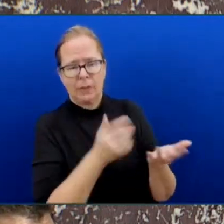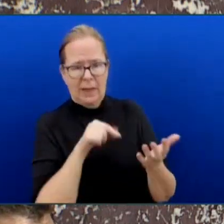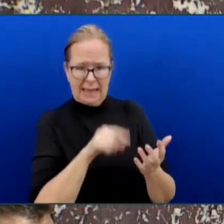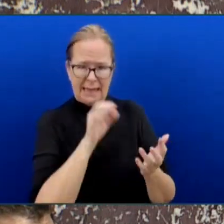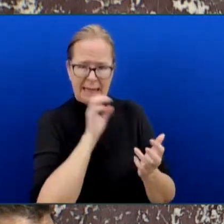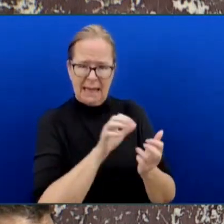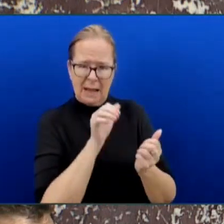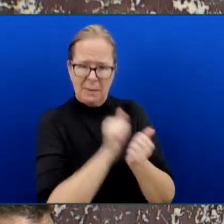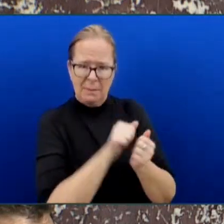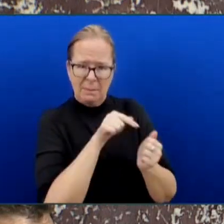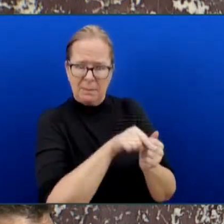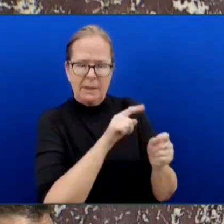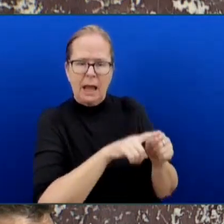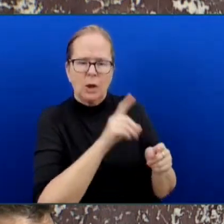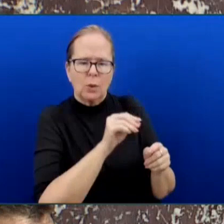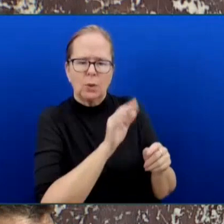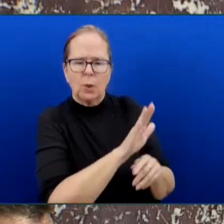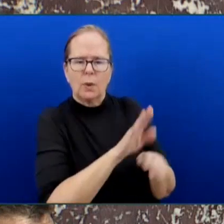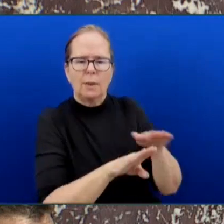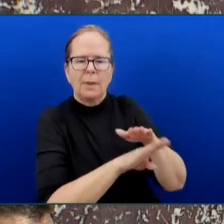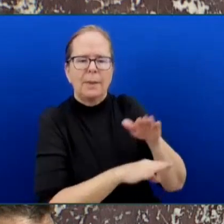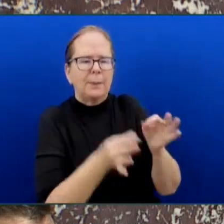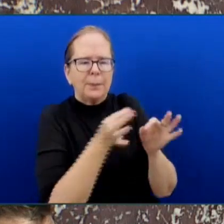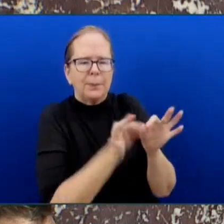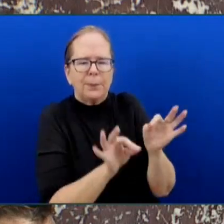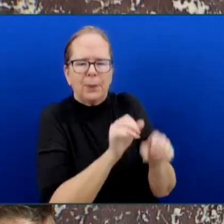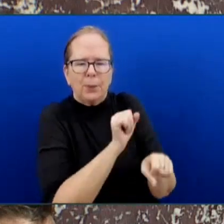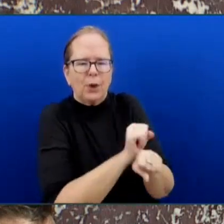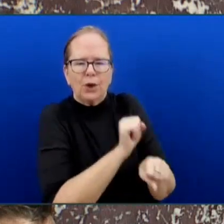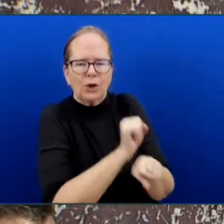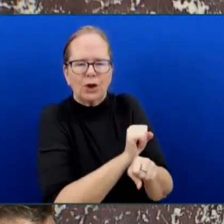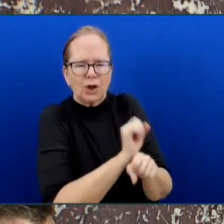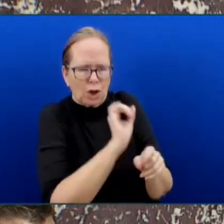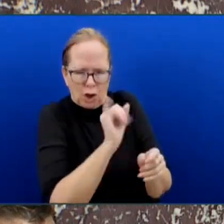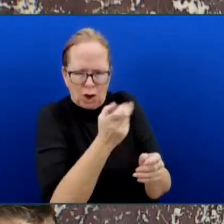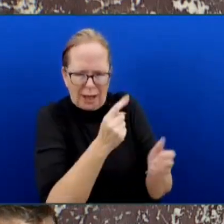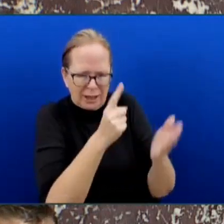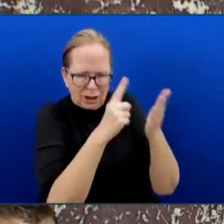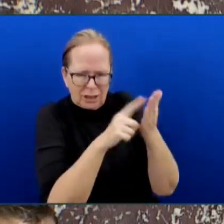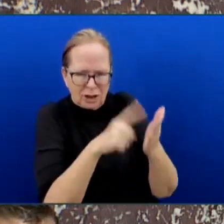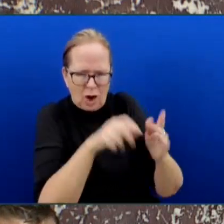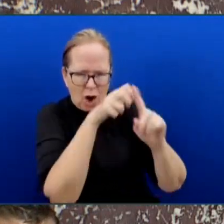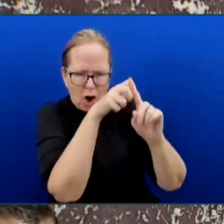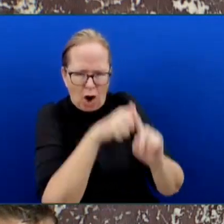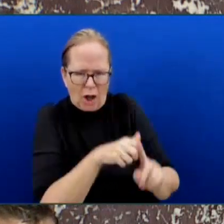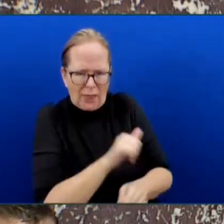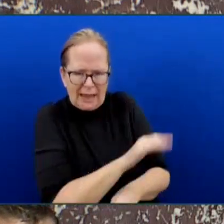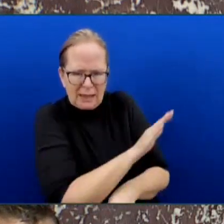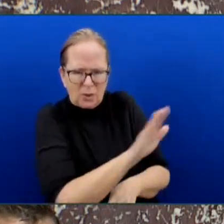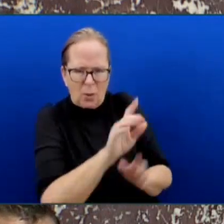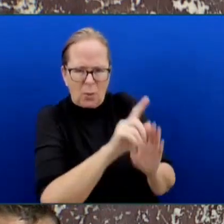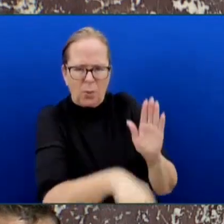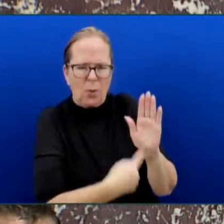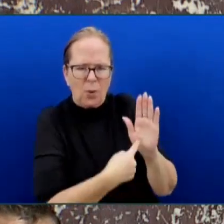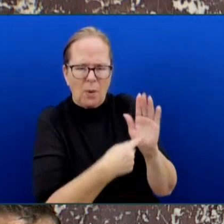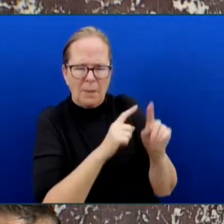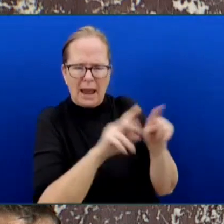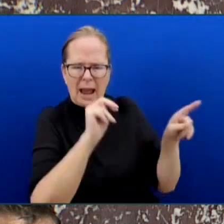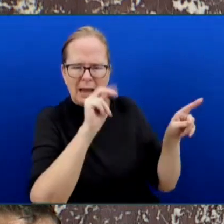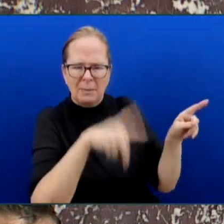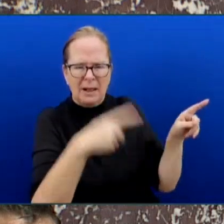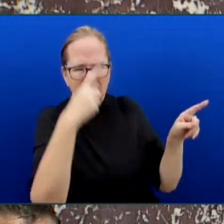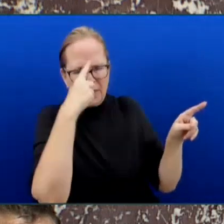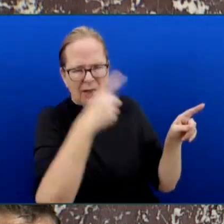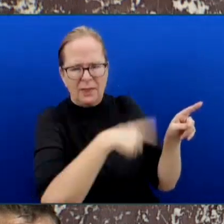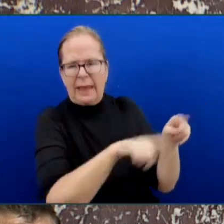scrutinizing the progress of audits by agencies within the government. So unfortunately, to the member's question, there is no date to hear